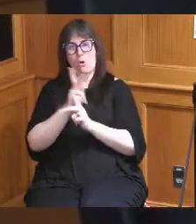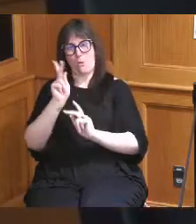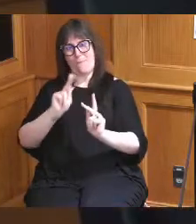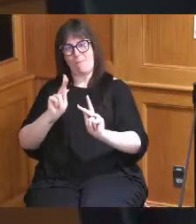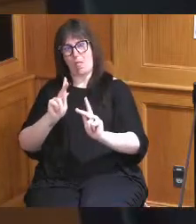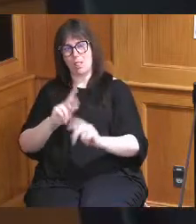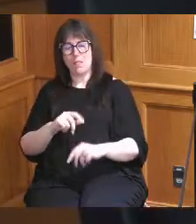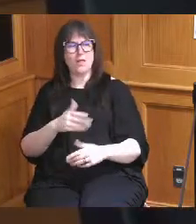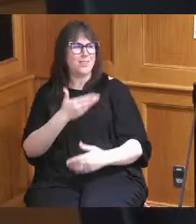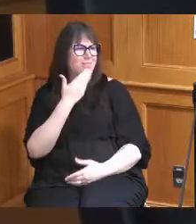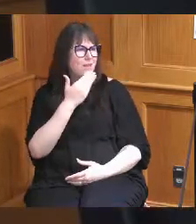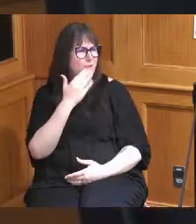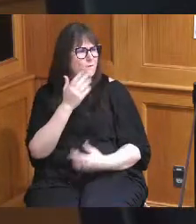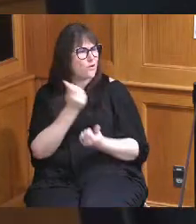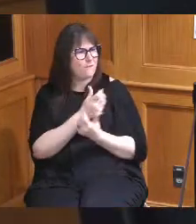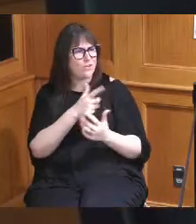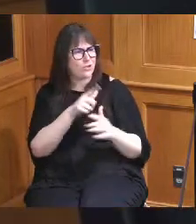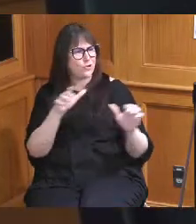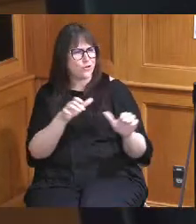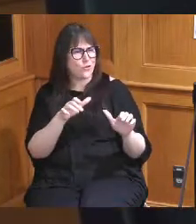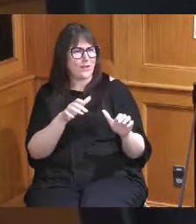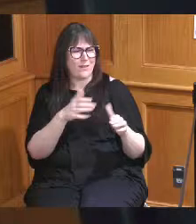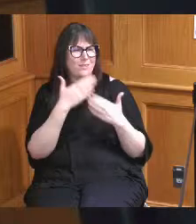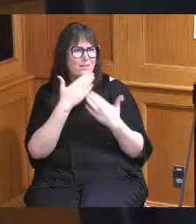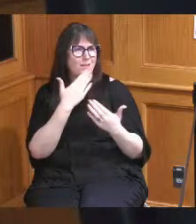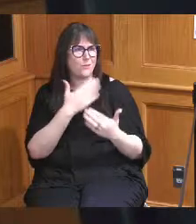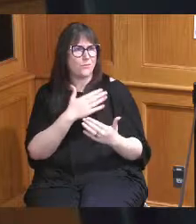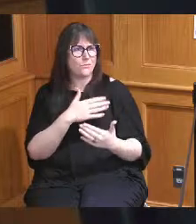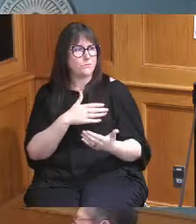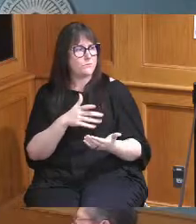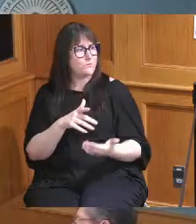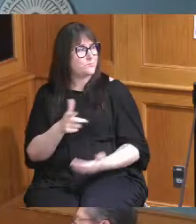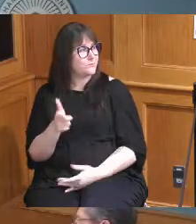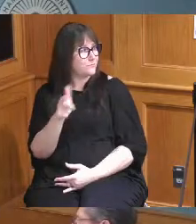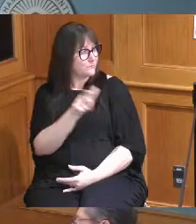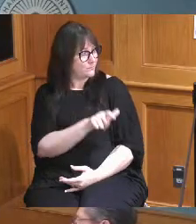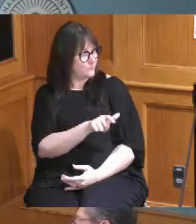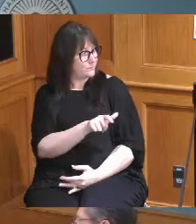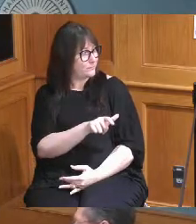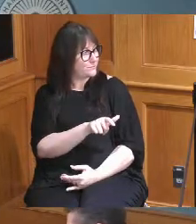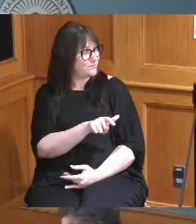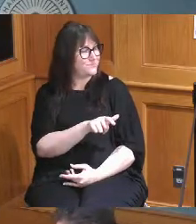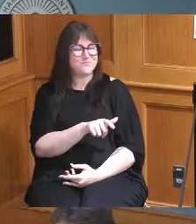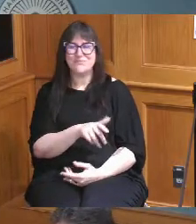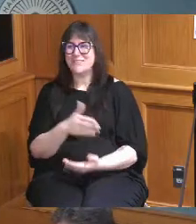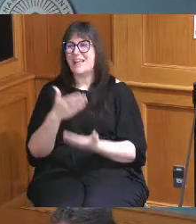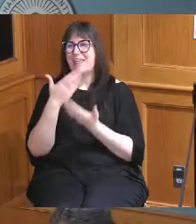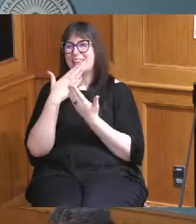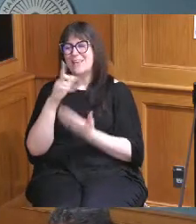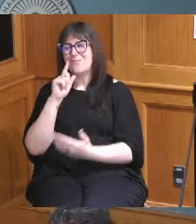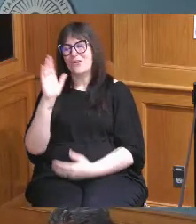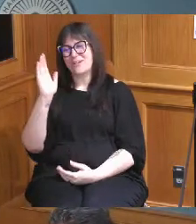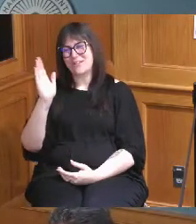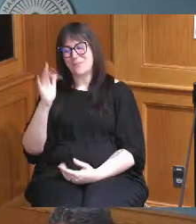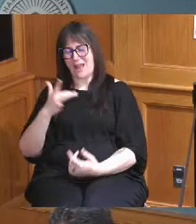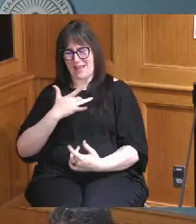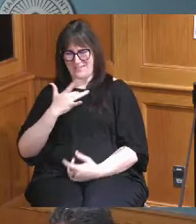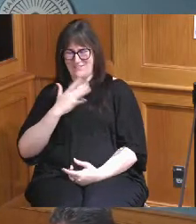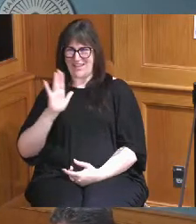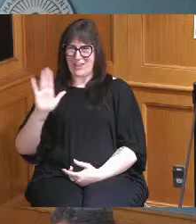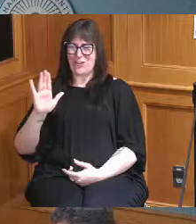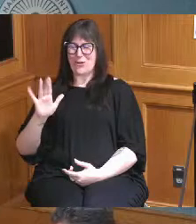building wealth in the community, so thank you so much for what you're doing. Commissioner Summer-Odumas? Thank you for your testimony. I can feel